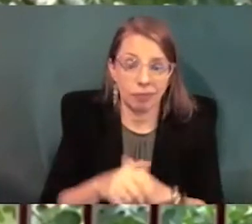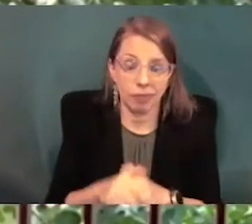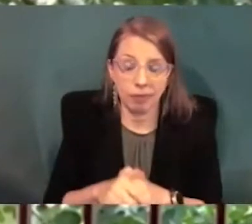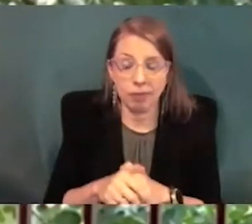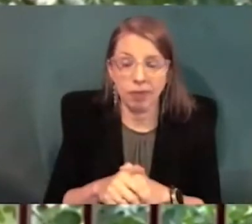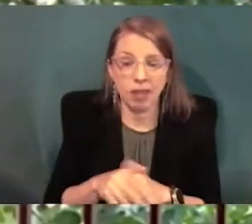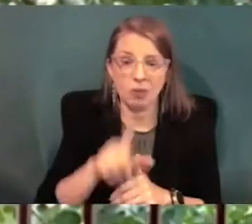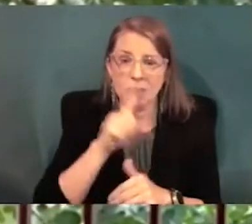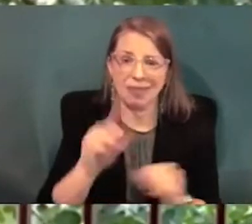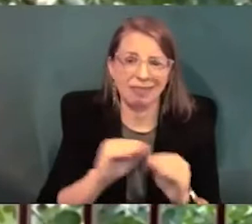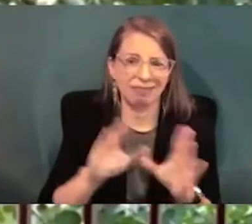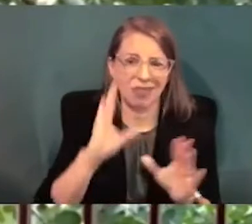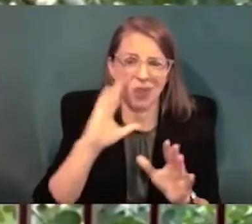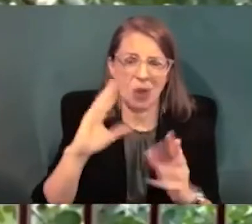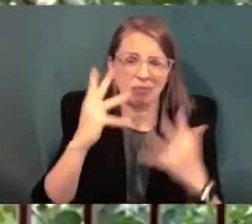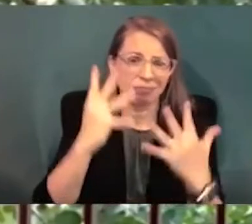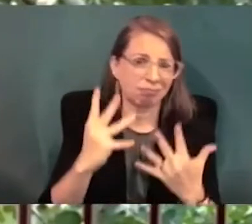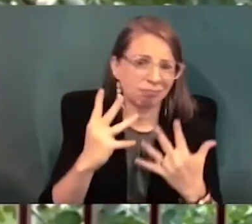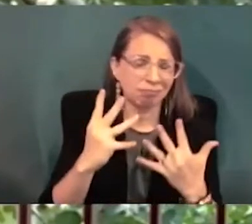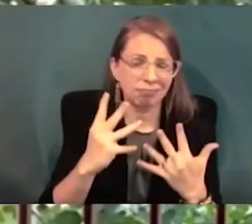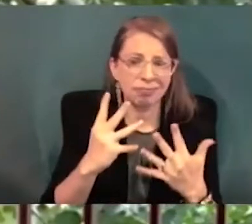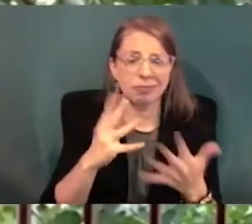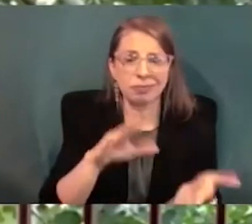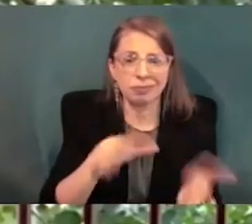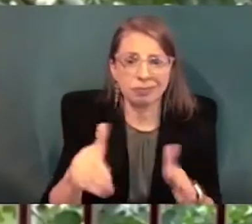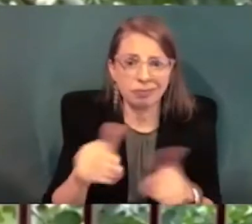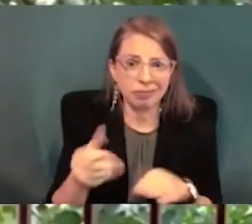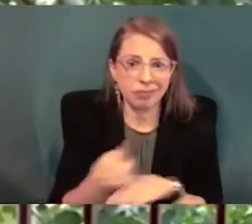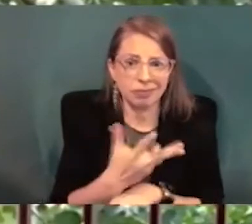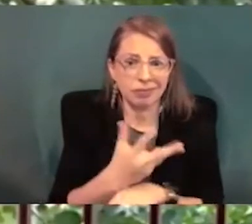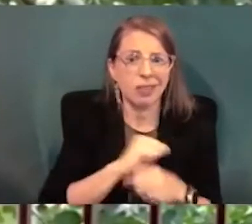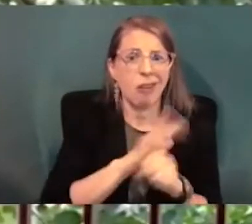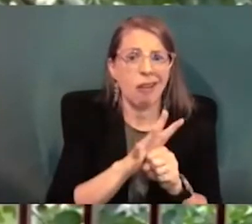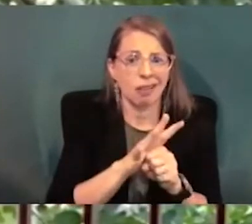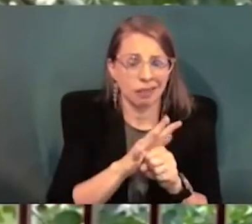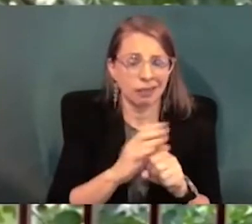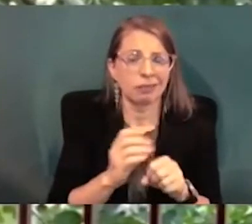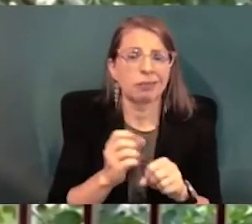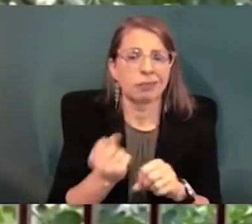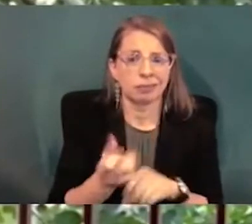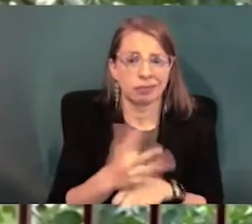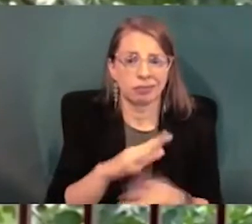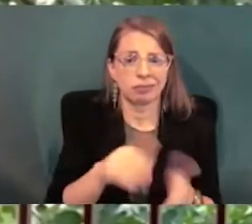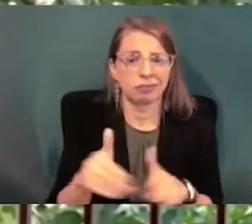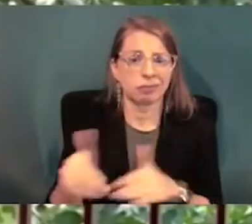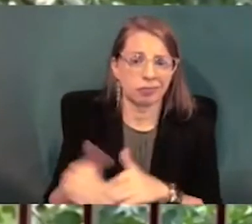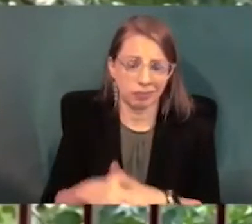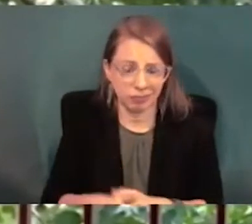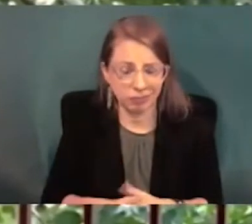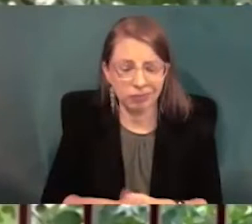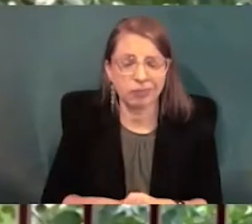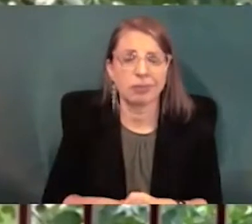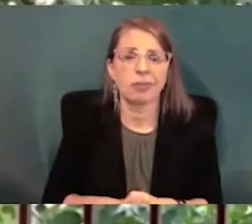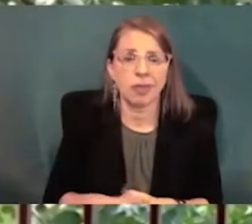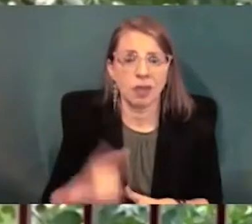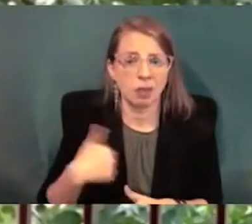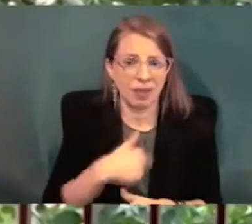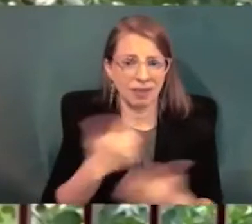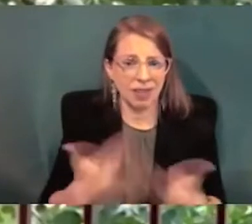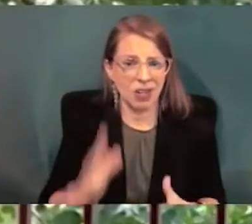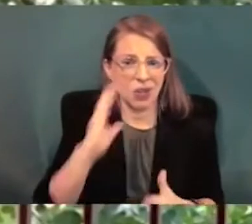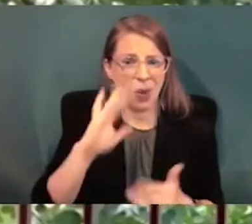devastation, the tragedy, the morbidity, the mortality that this infection causes. We know the way to stop